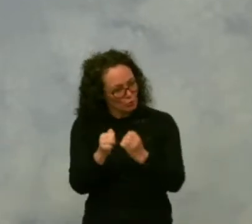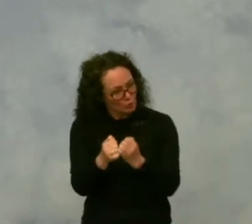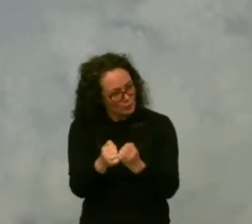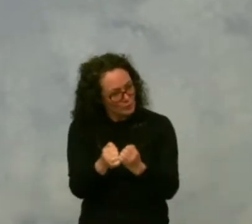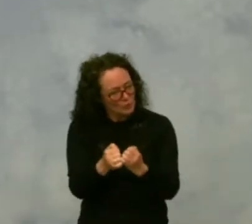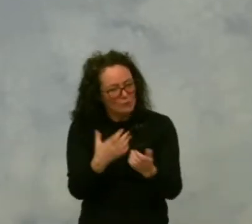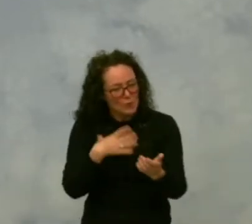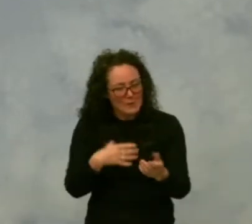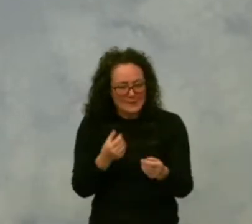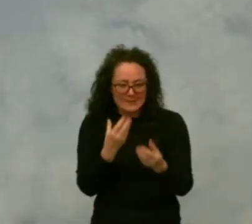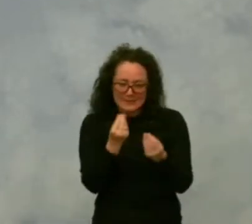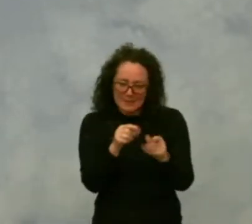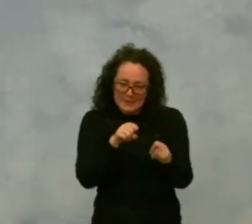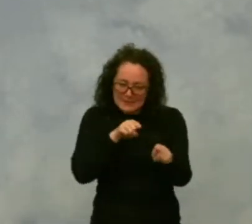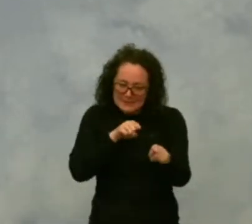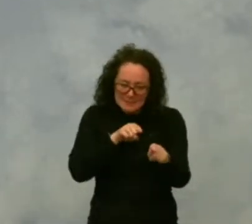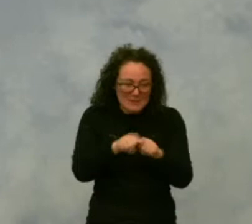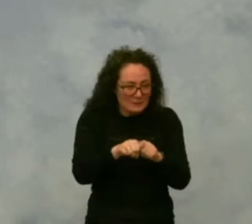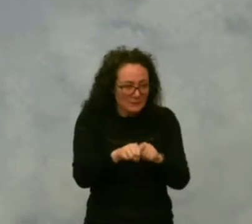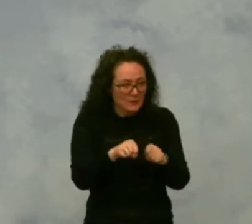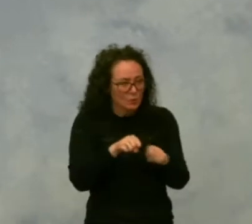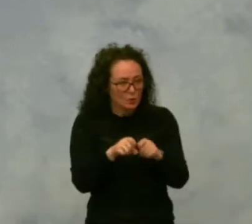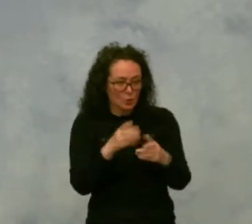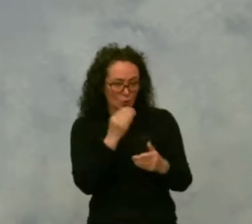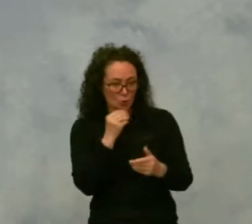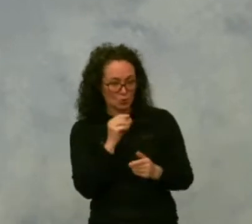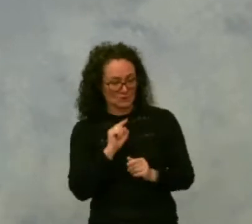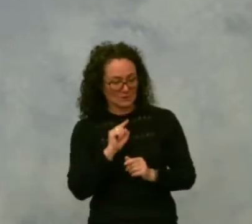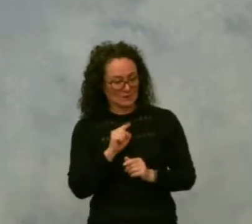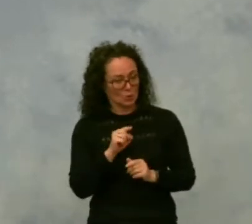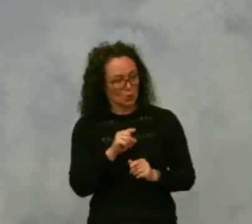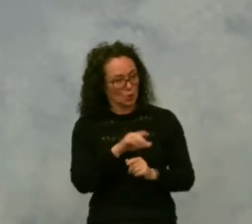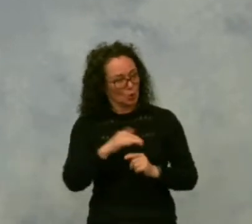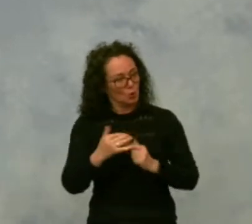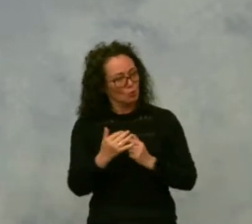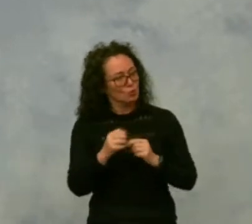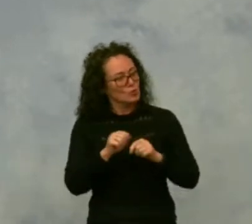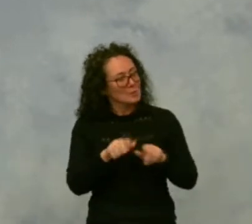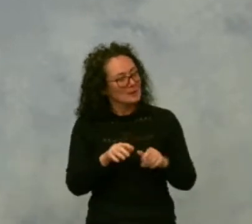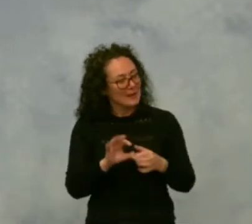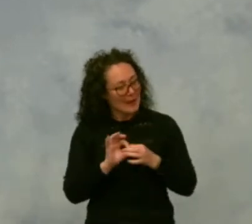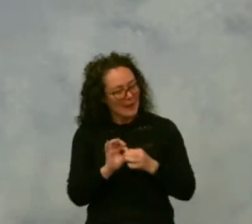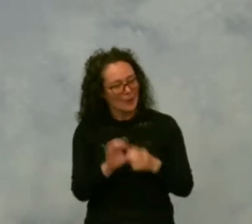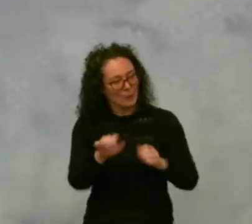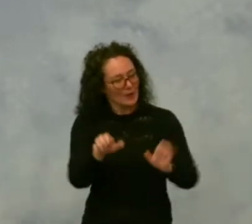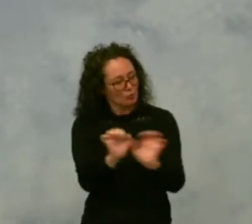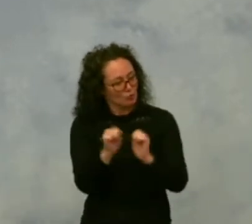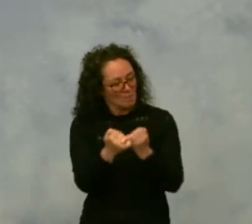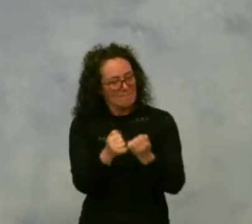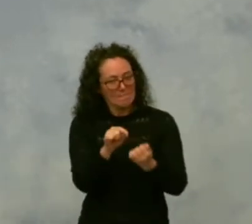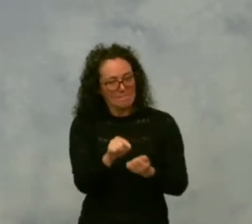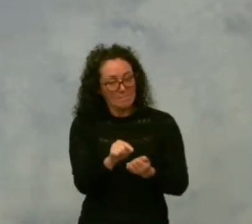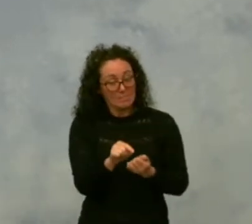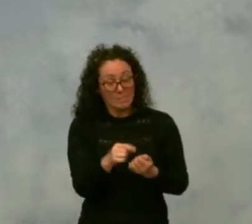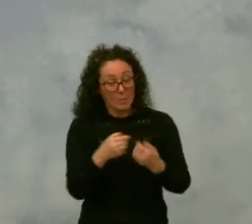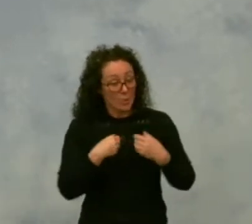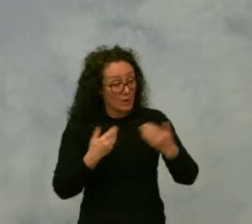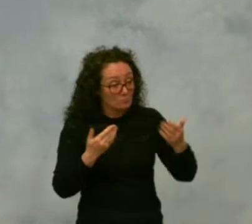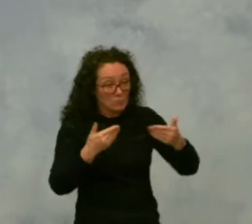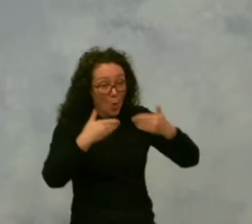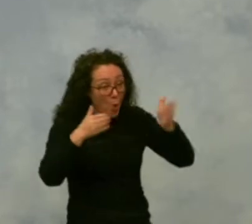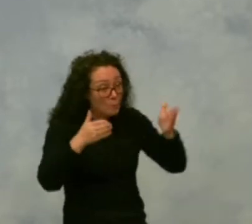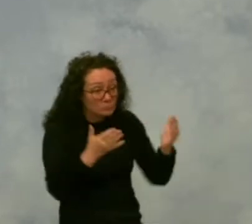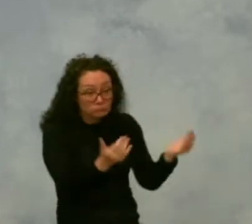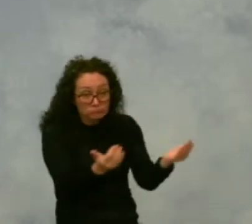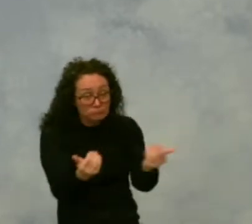specific, we get a message out through the social media group that's pertinent to that group, and we're open to suggestions from